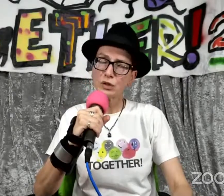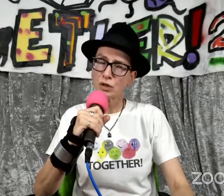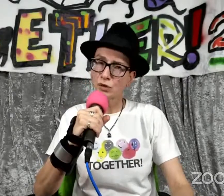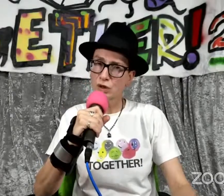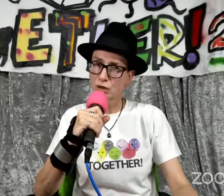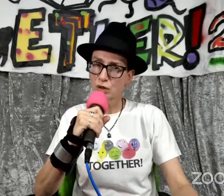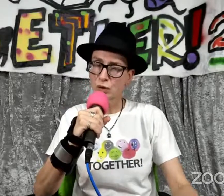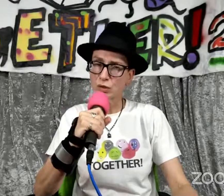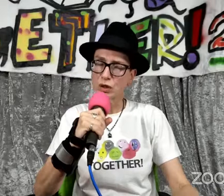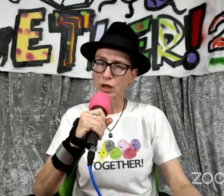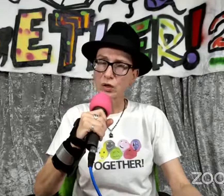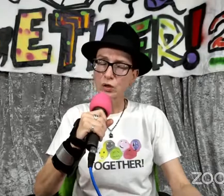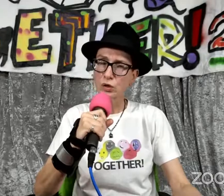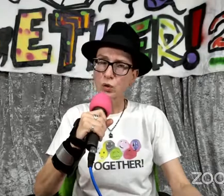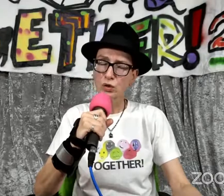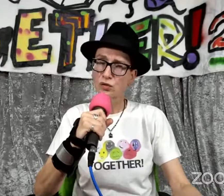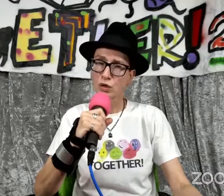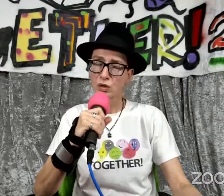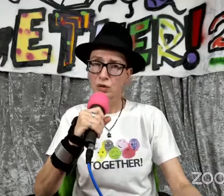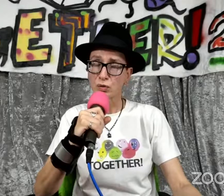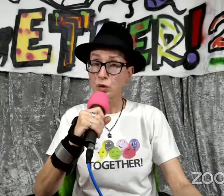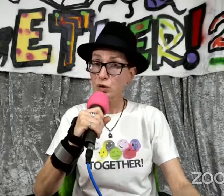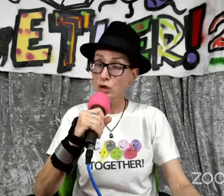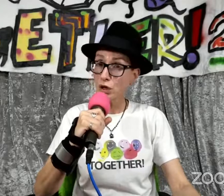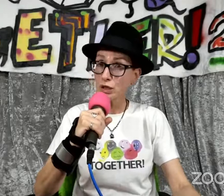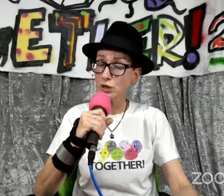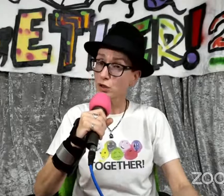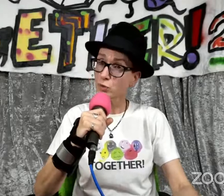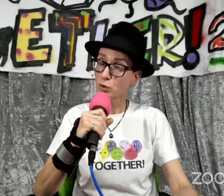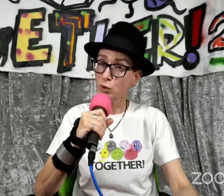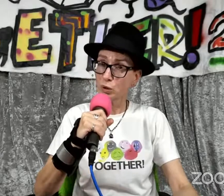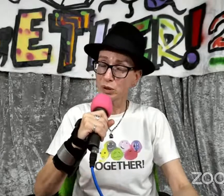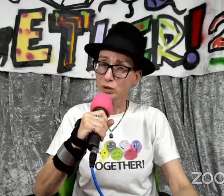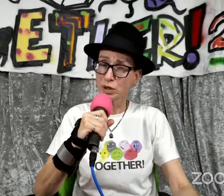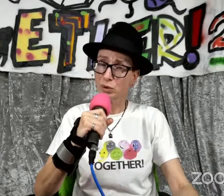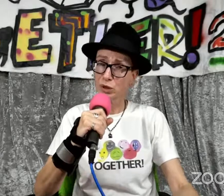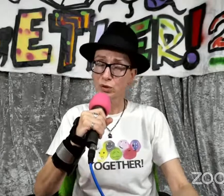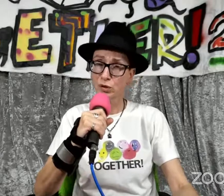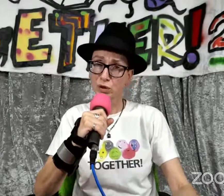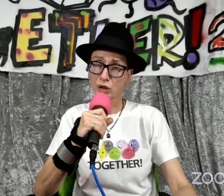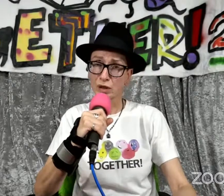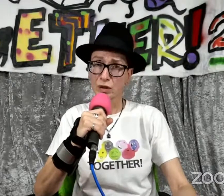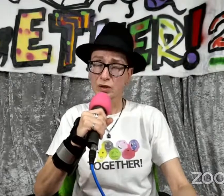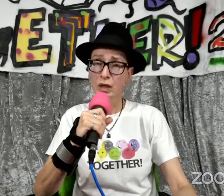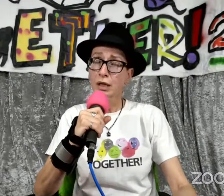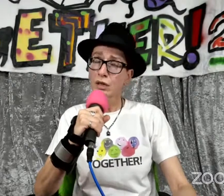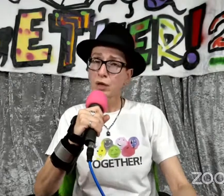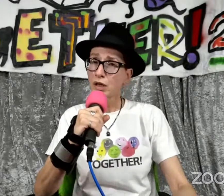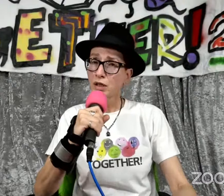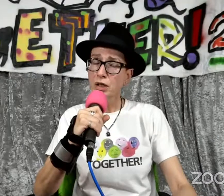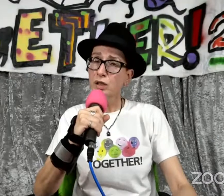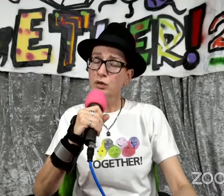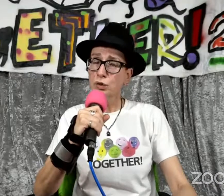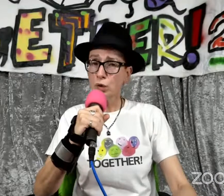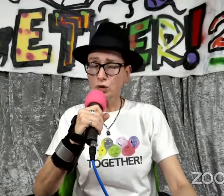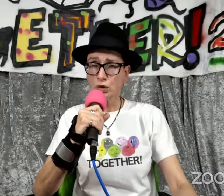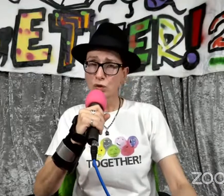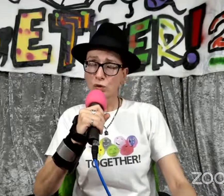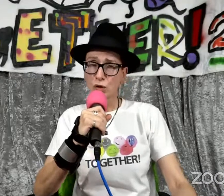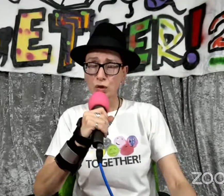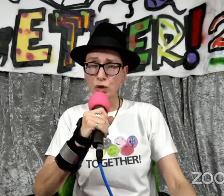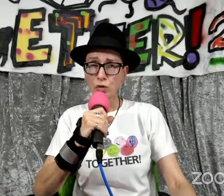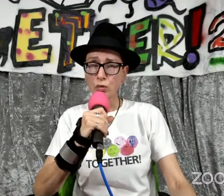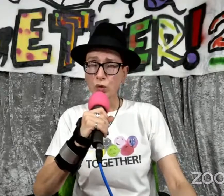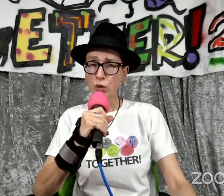neither associated with Together nor Survivors, but you'd like to know more about our poetry events, then either watch